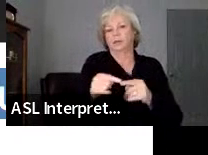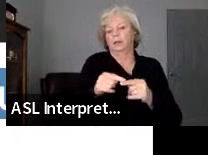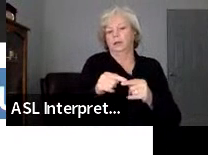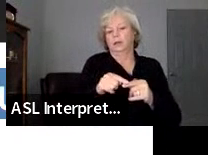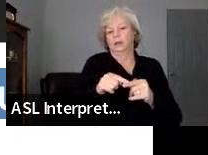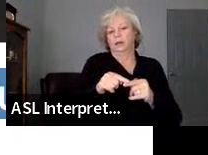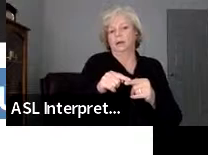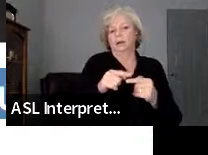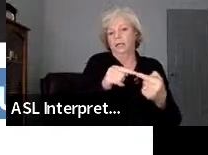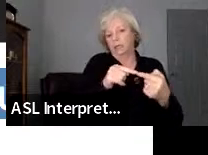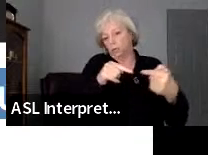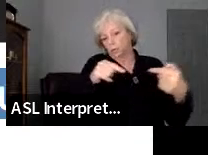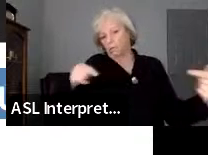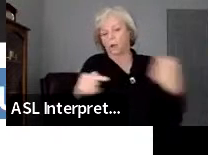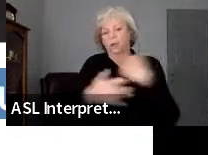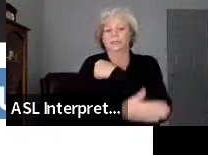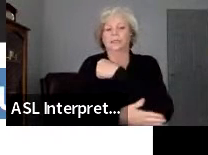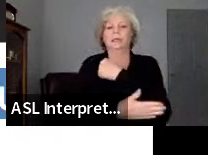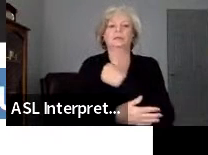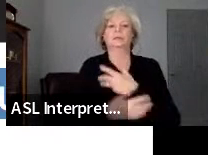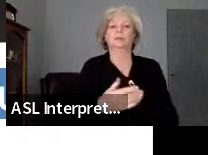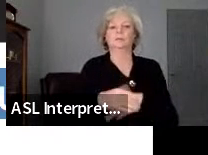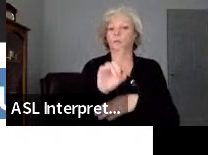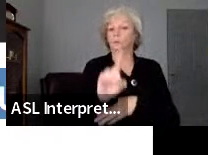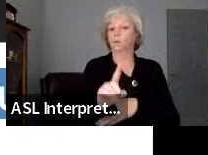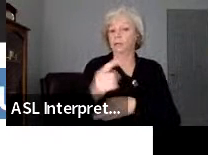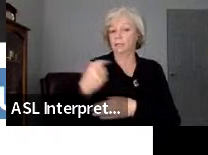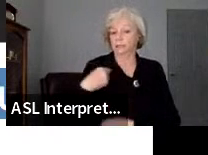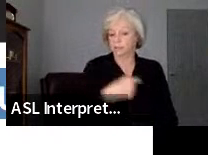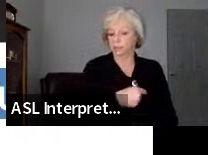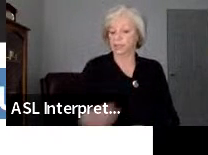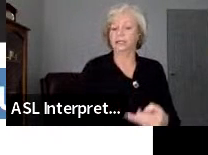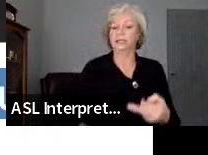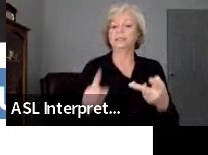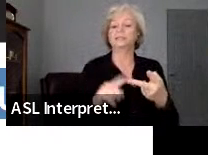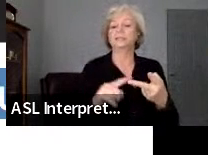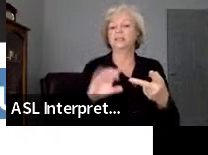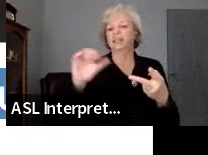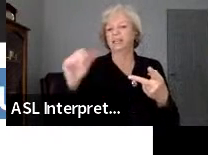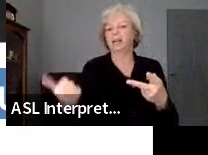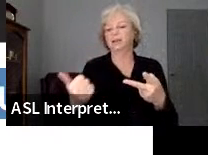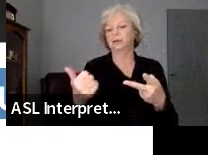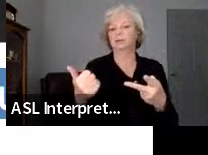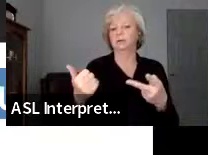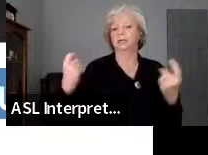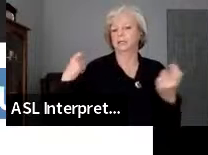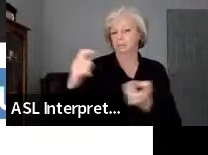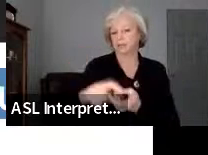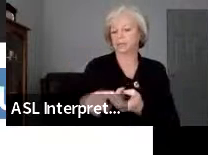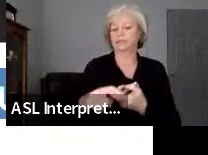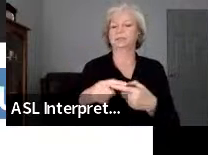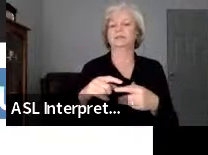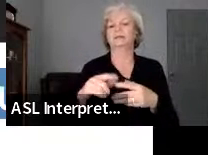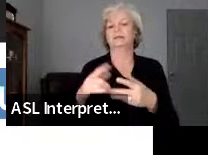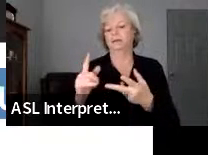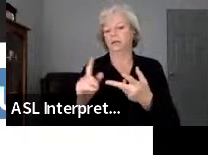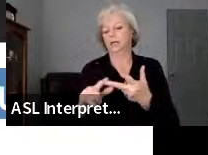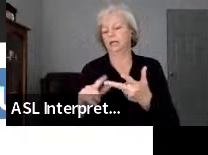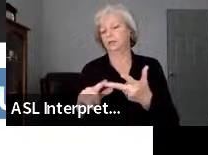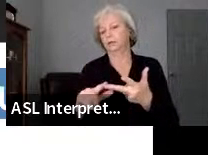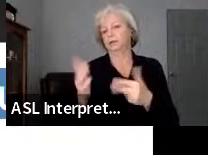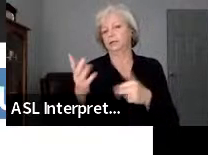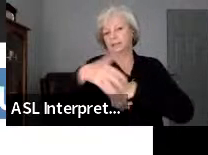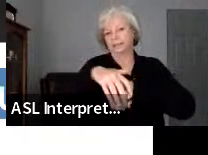neighborhoods. One is in Chinese and one is in Spanish, and the others are in English. And next up,